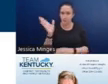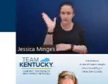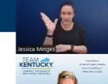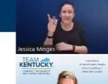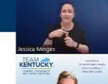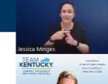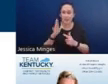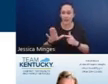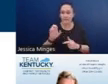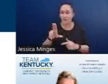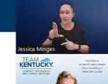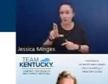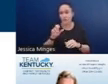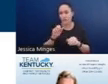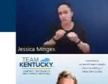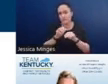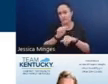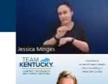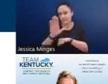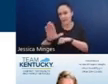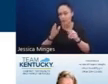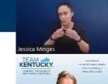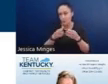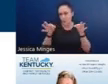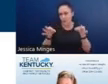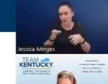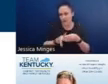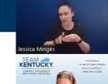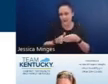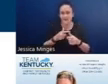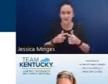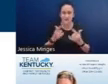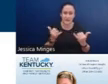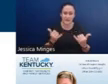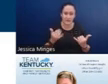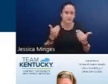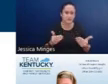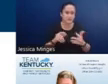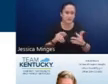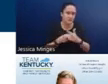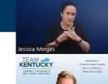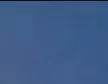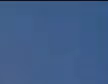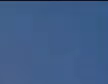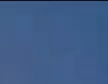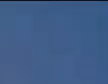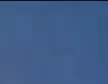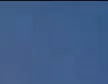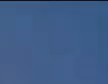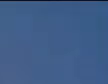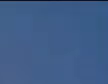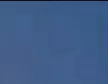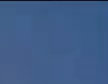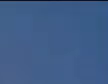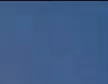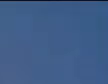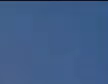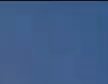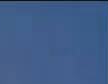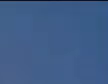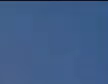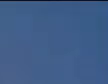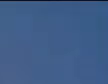submission overview. And with that, we will go ahead and get started with today's session. So I will pass it over to Dr. Feld.